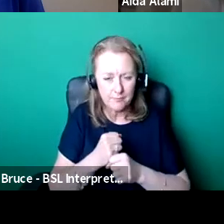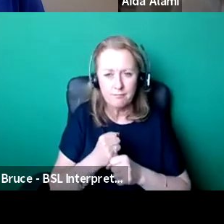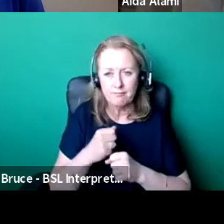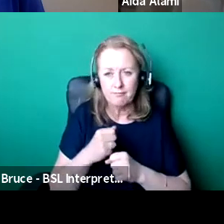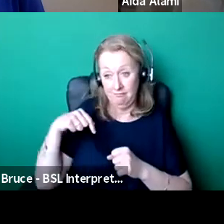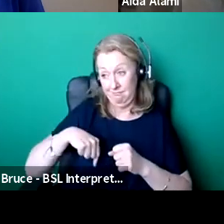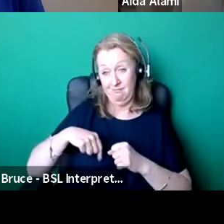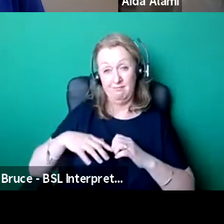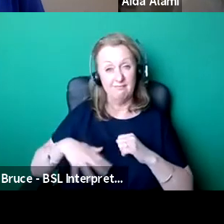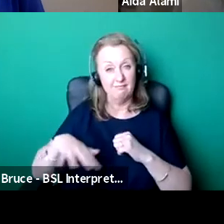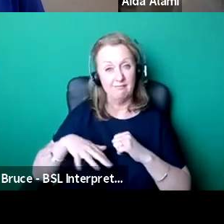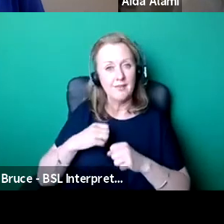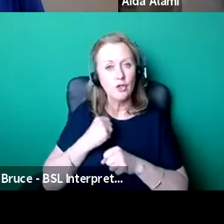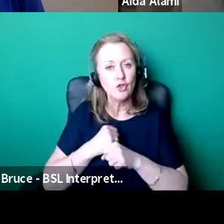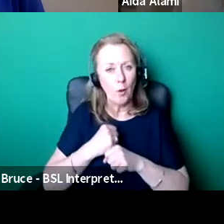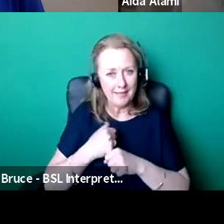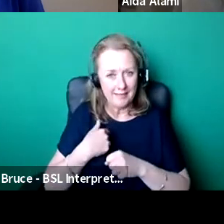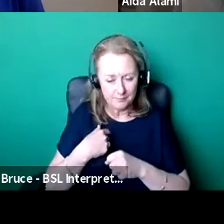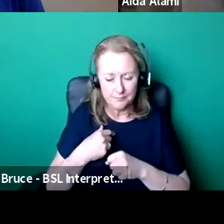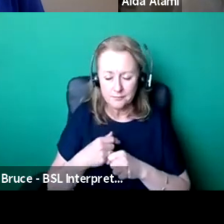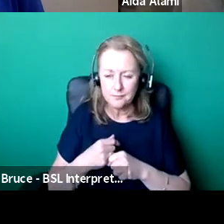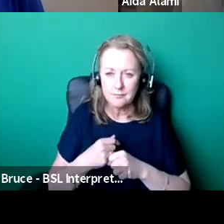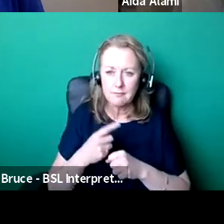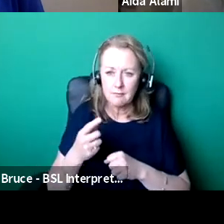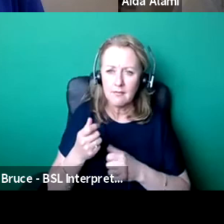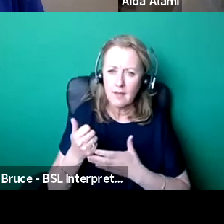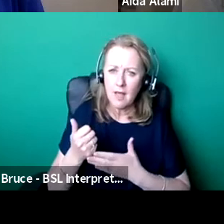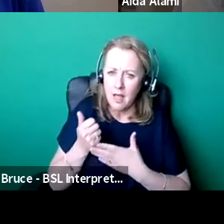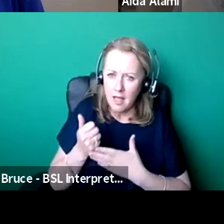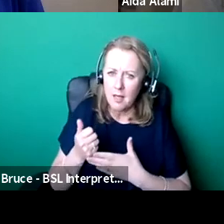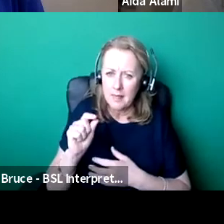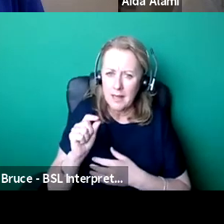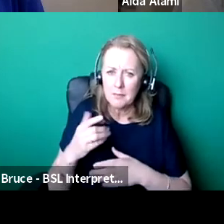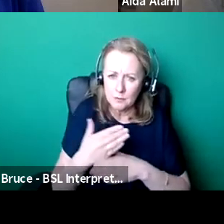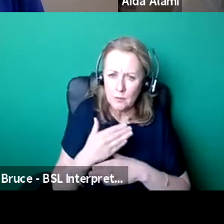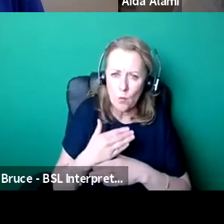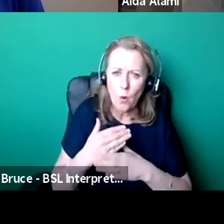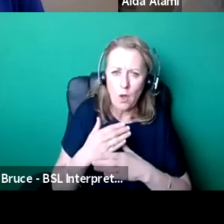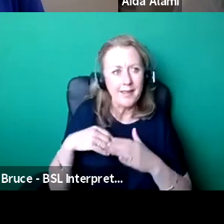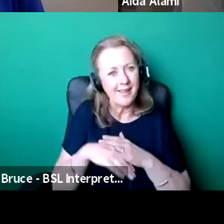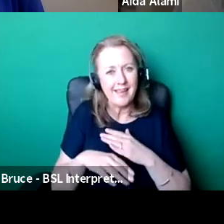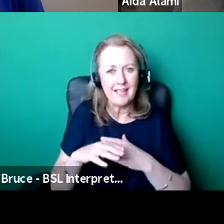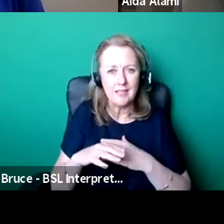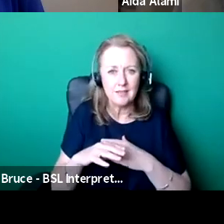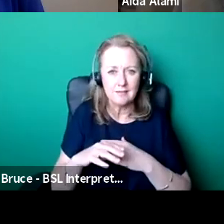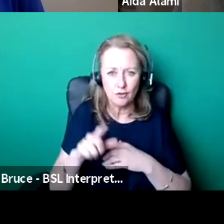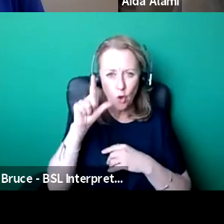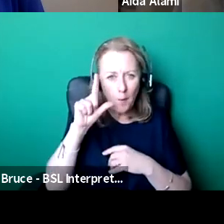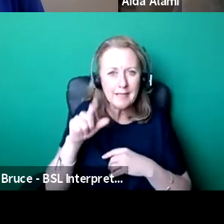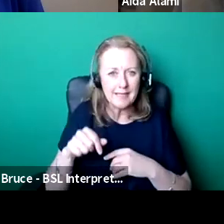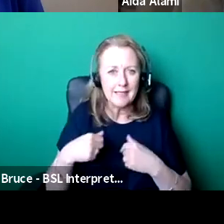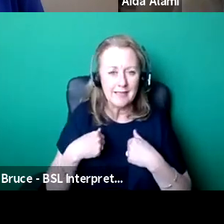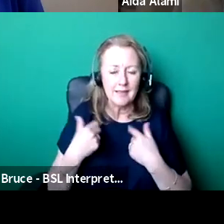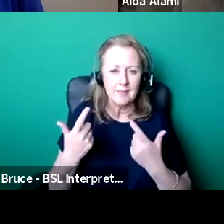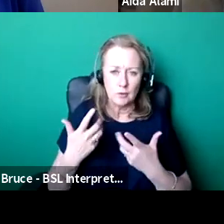this helped me a little bit to start again working in Germany. So I try to